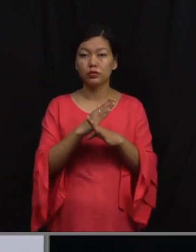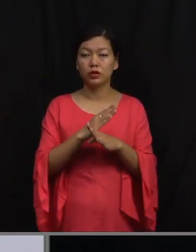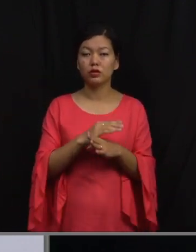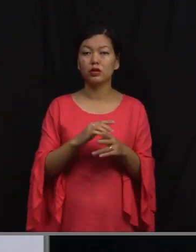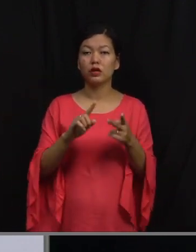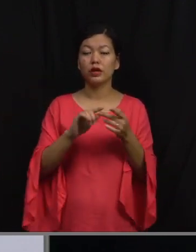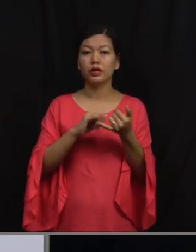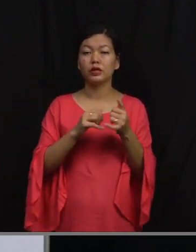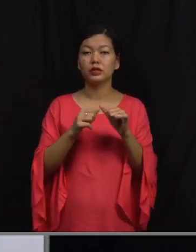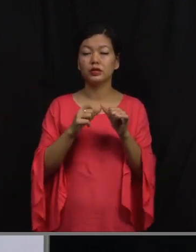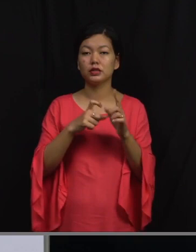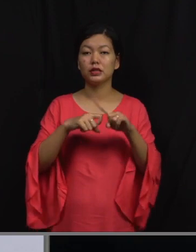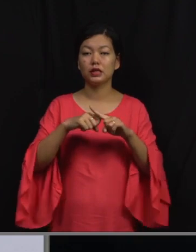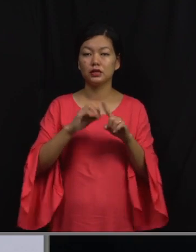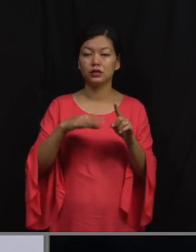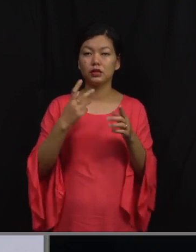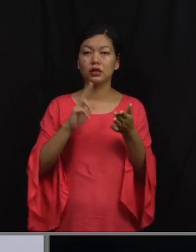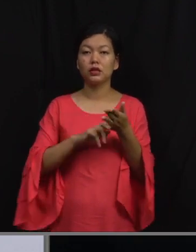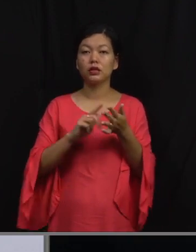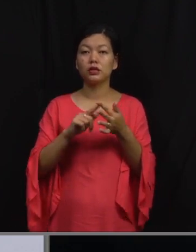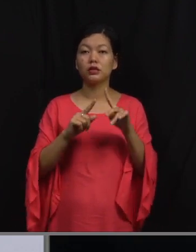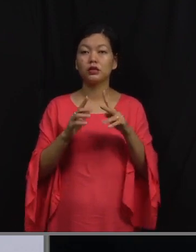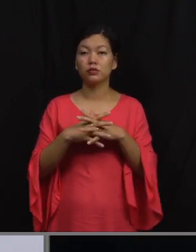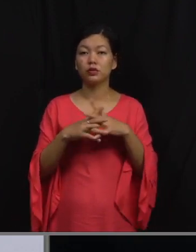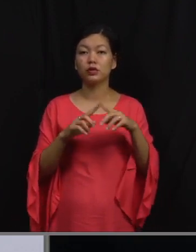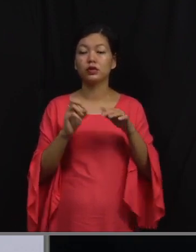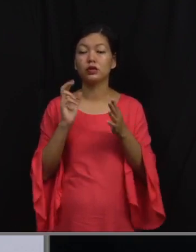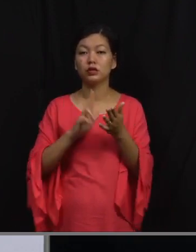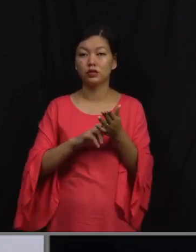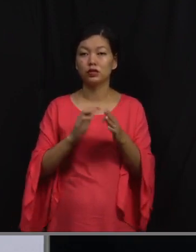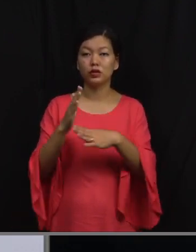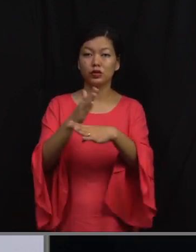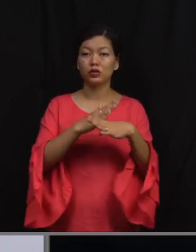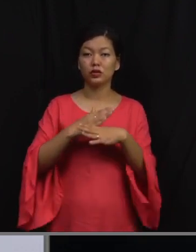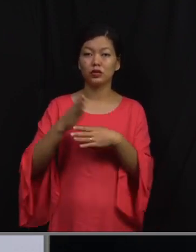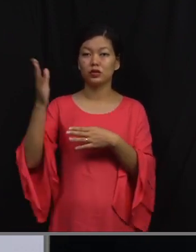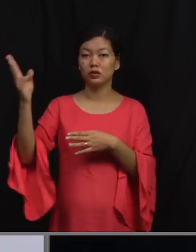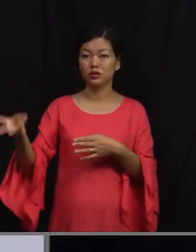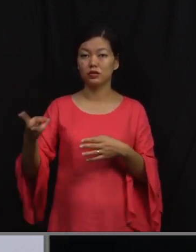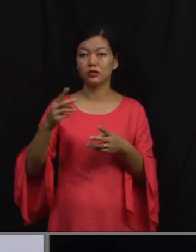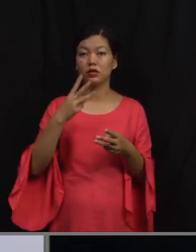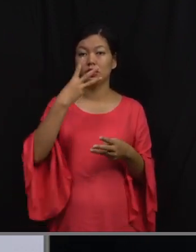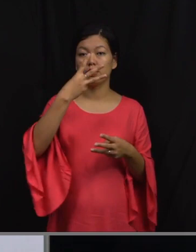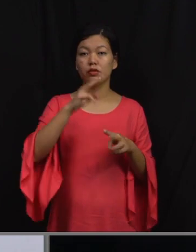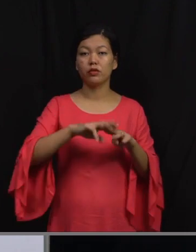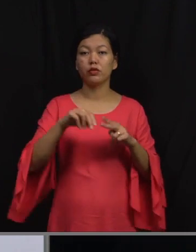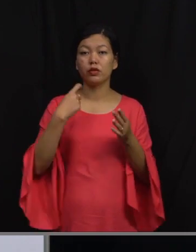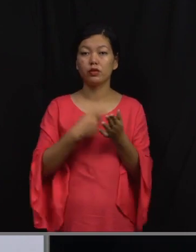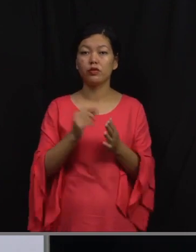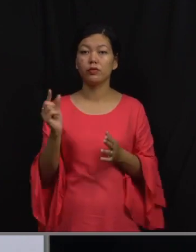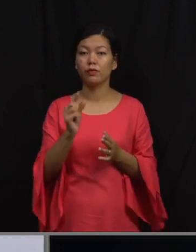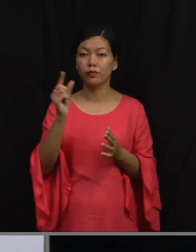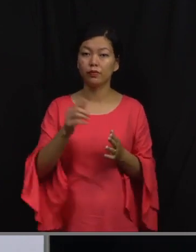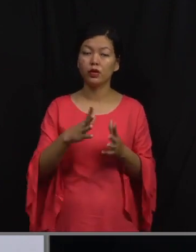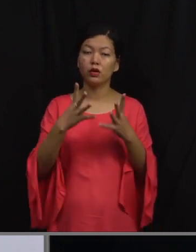Newton. So what is unification? Unification is a concept, is an approach of physics where we try to deal, right? Where